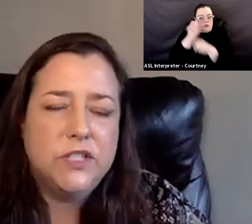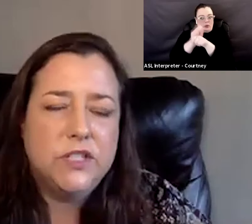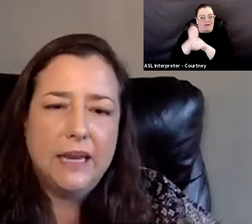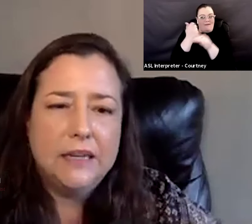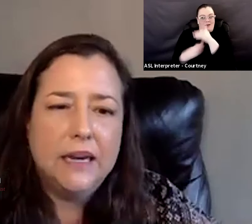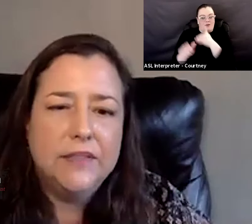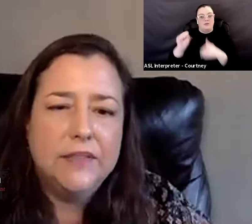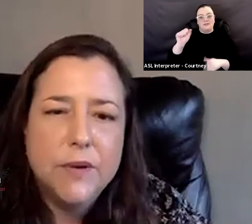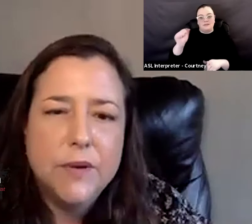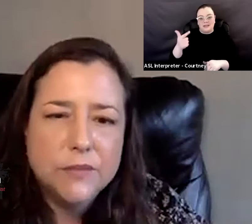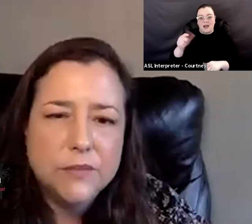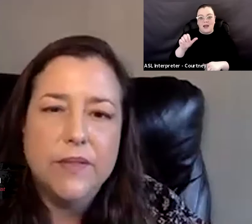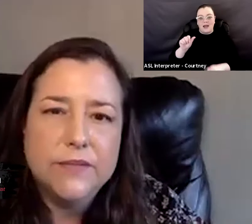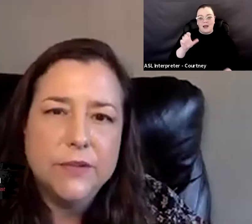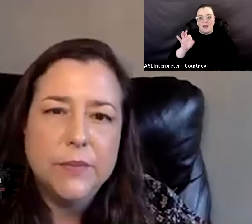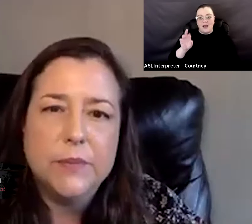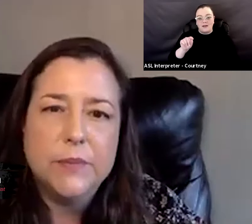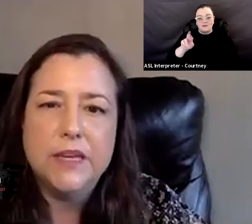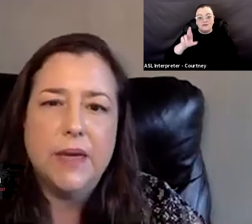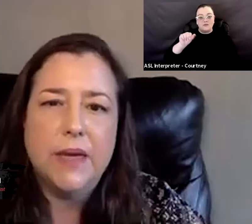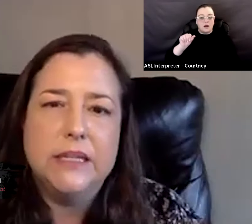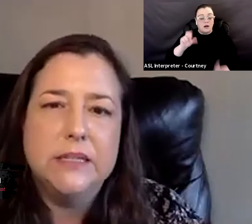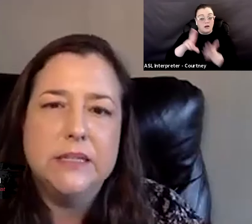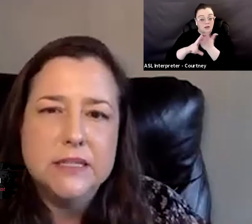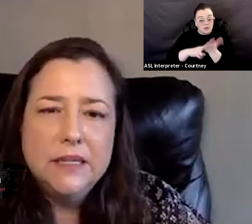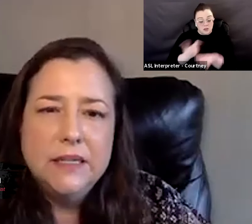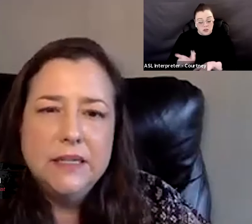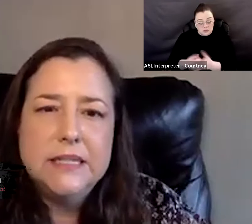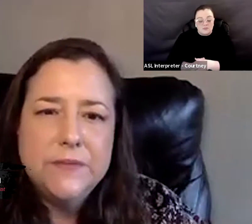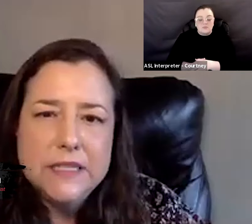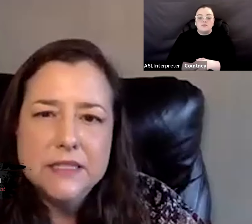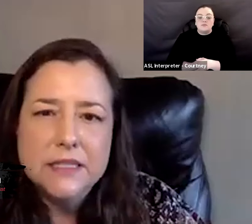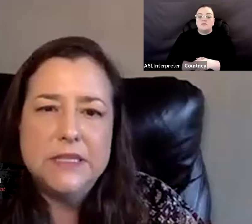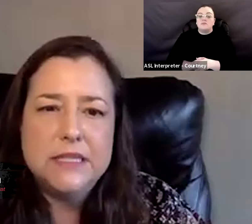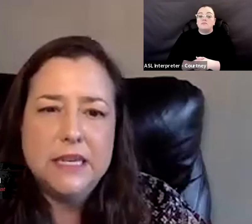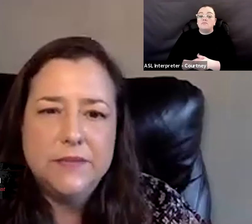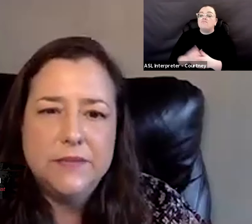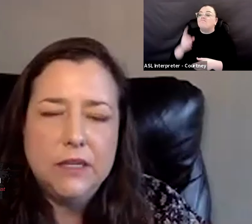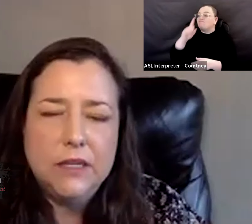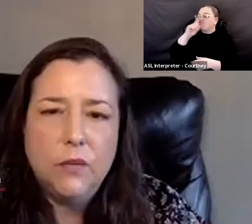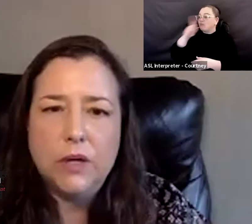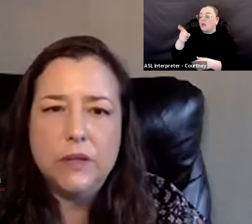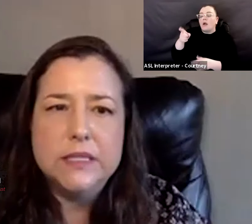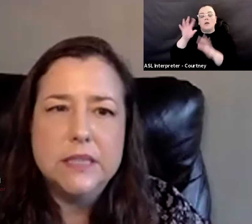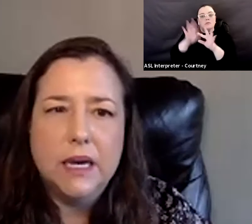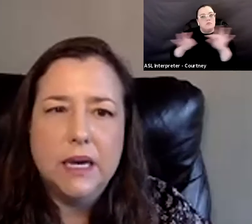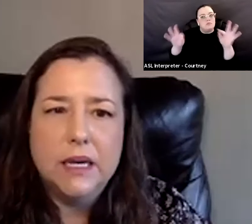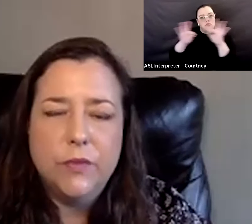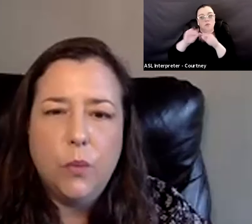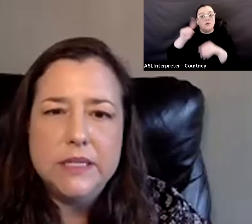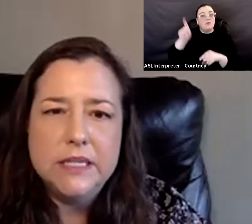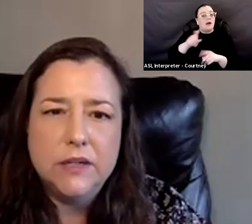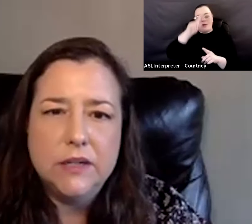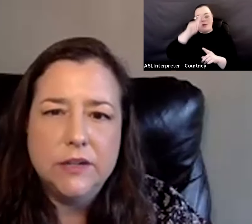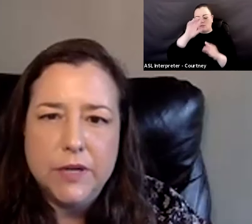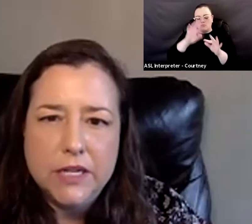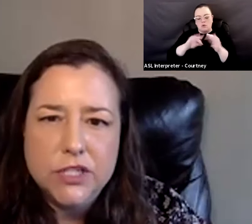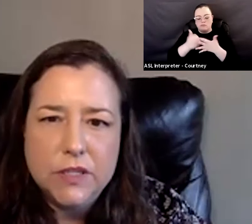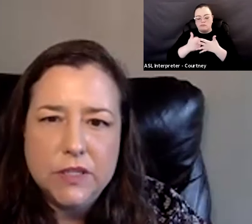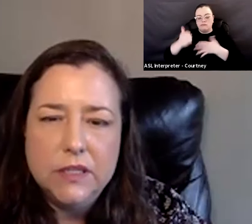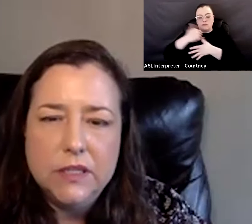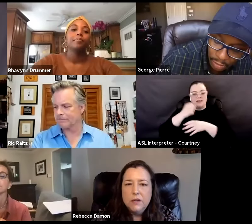question. And I think the most important thing for people to think about is safety is going to be safety regardless of what tier